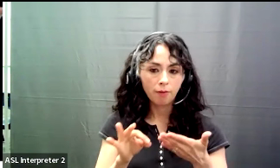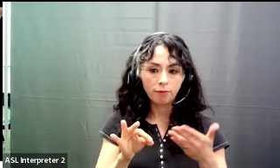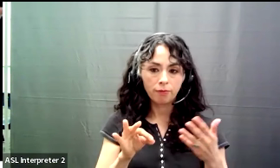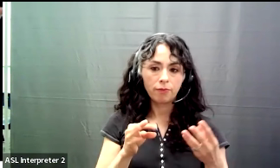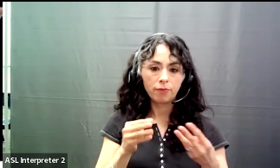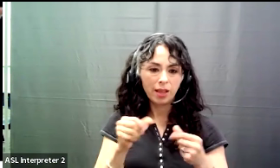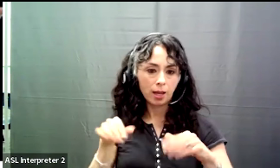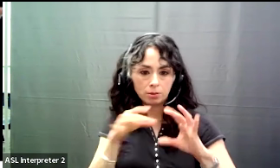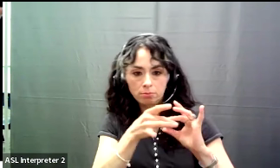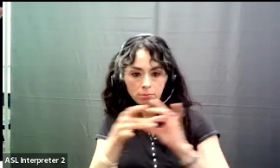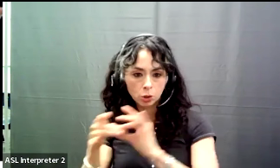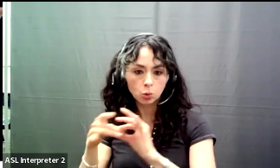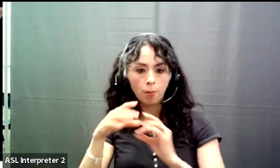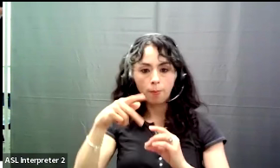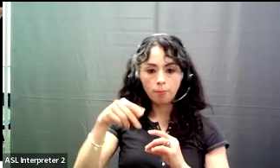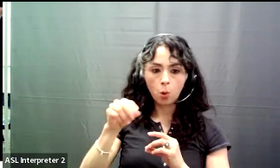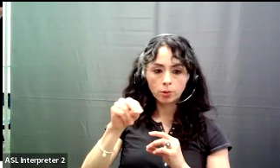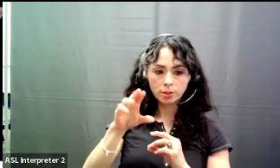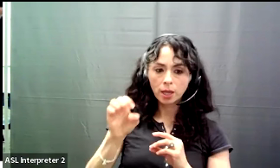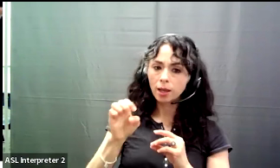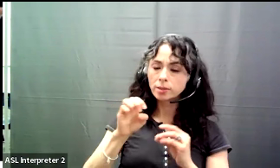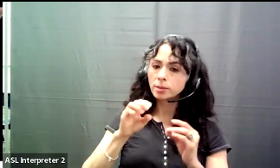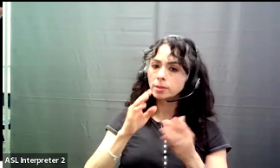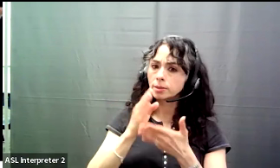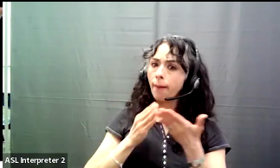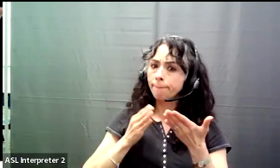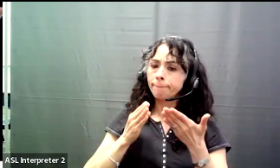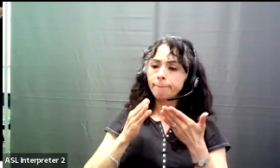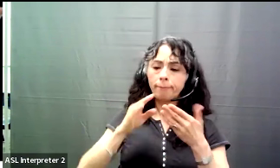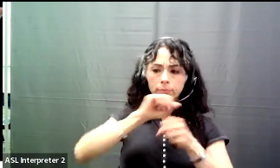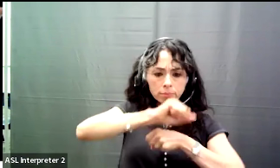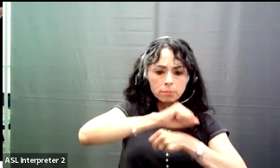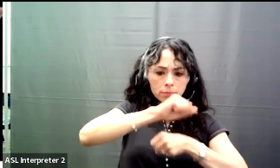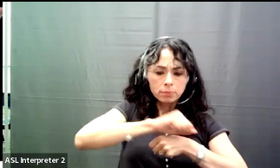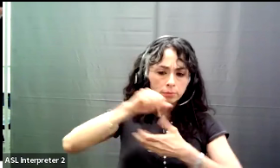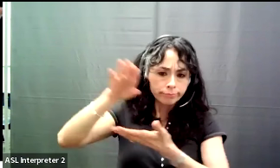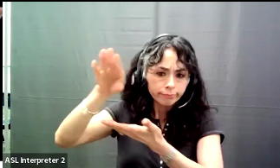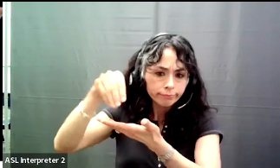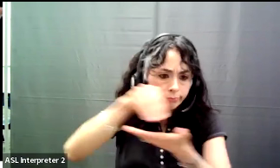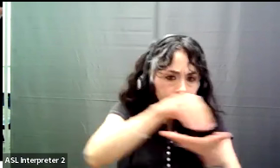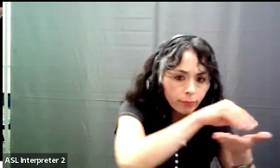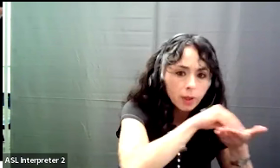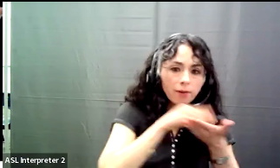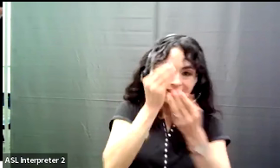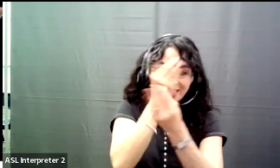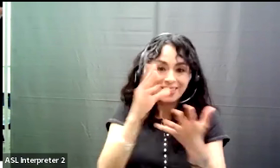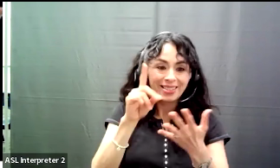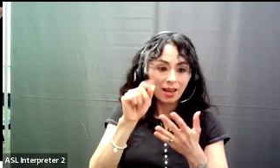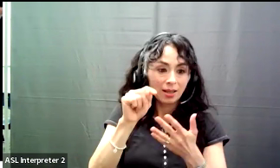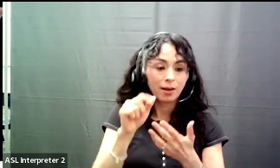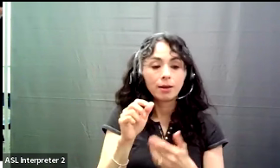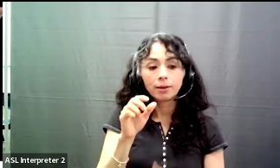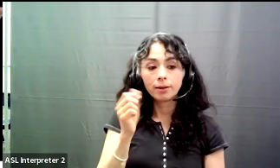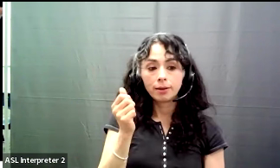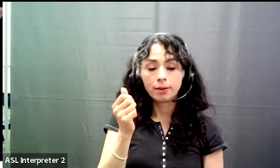to Ponce. We started to collect data in the 1920s in